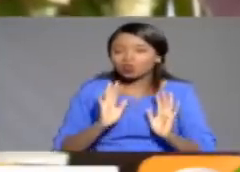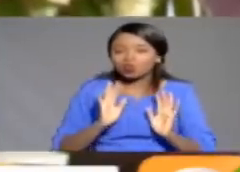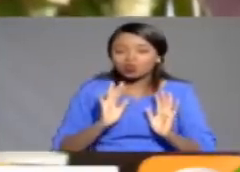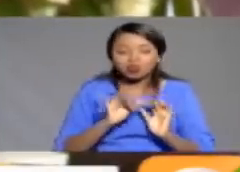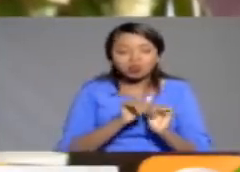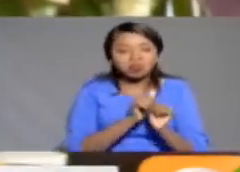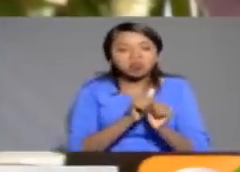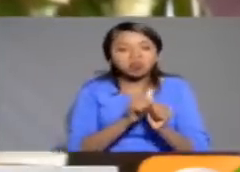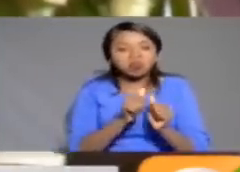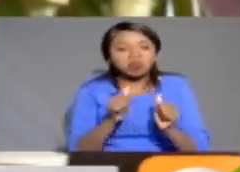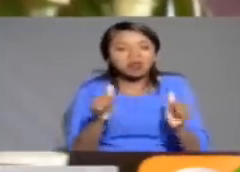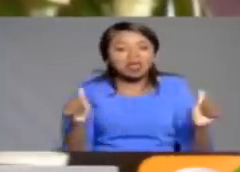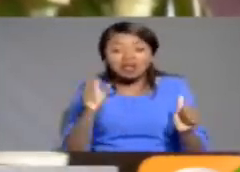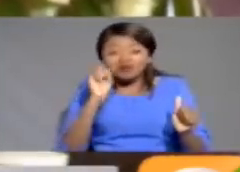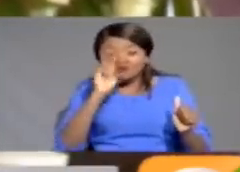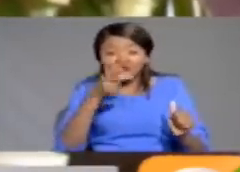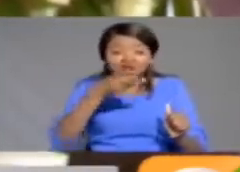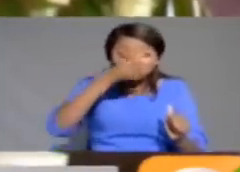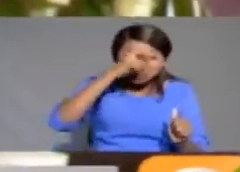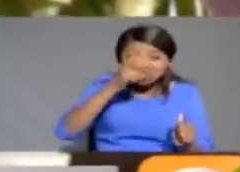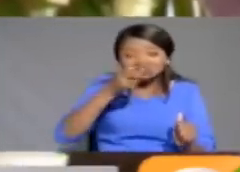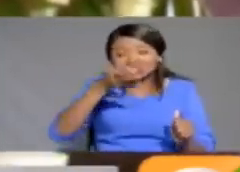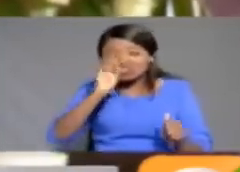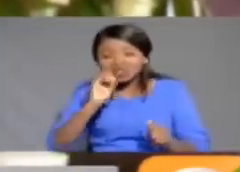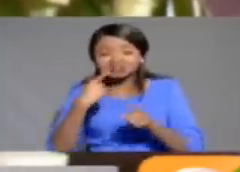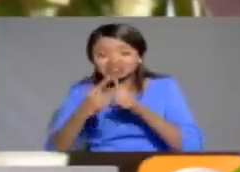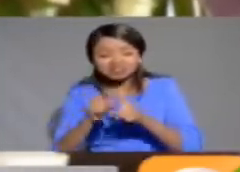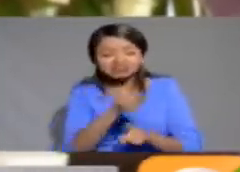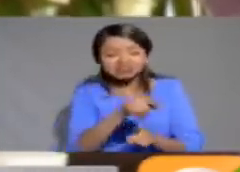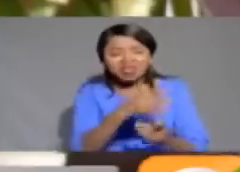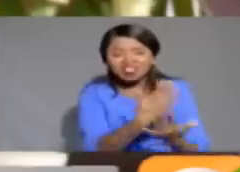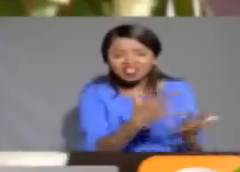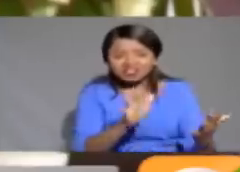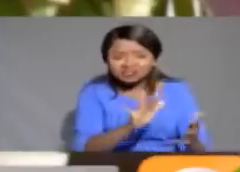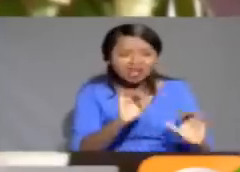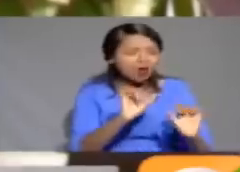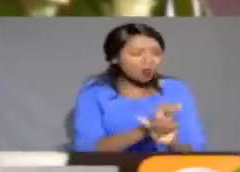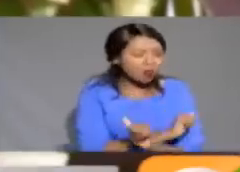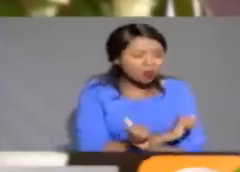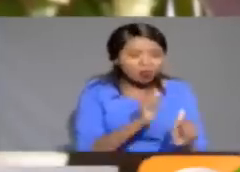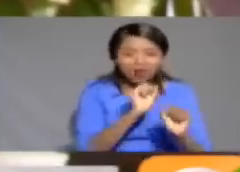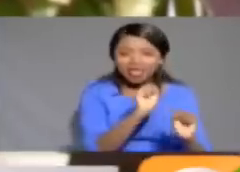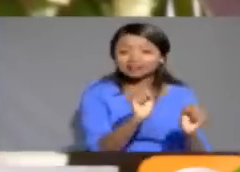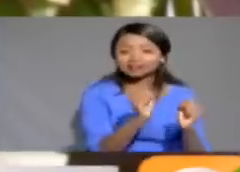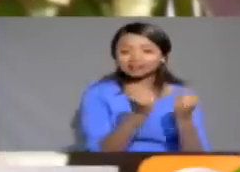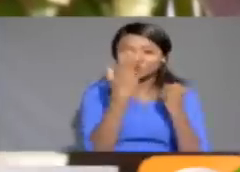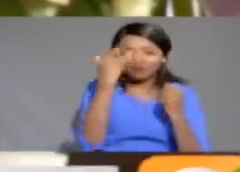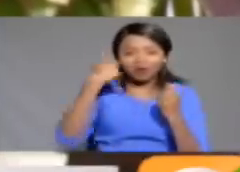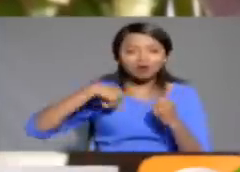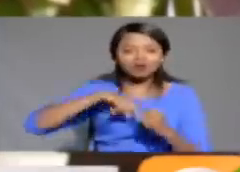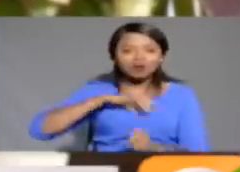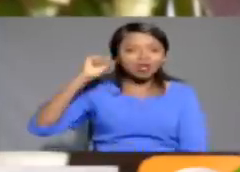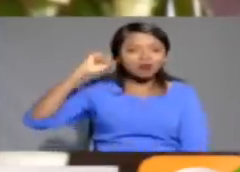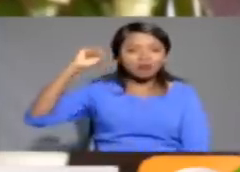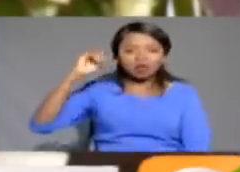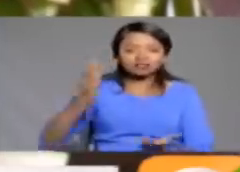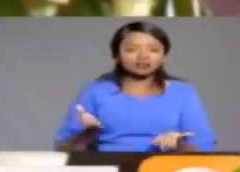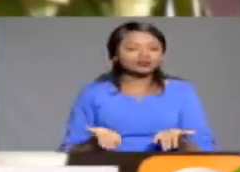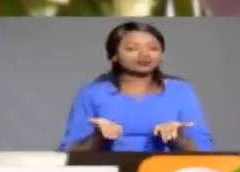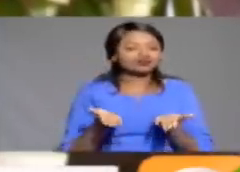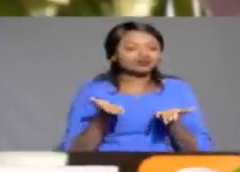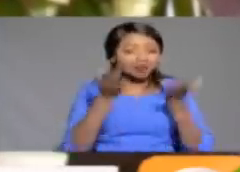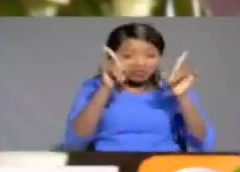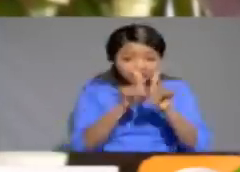plan 15, 20, 30 years because we have proved that we have reached political maturity by the